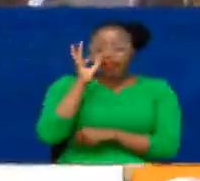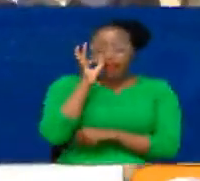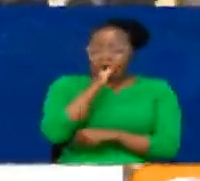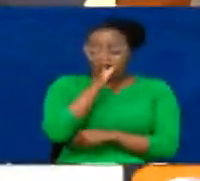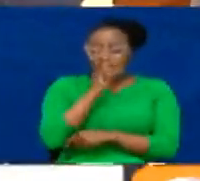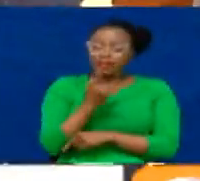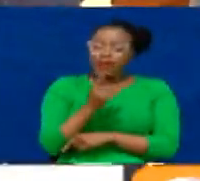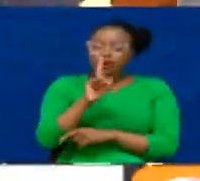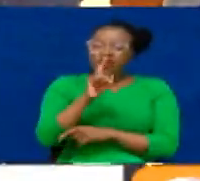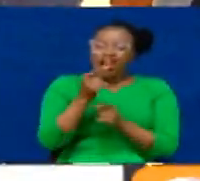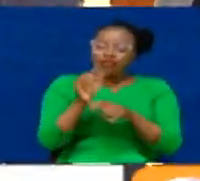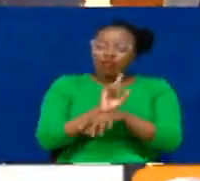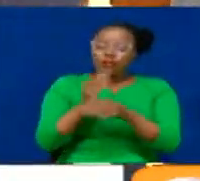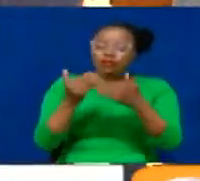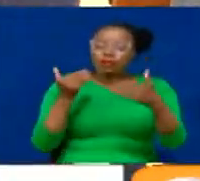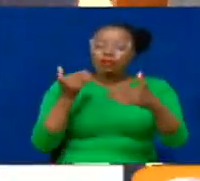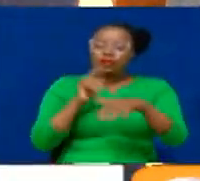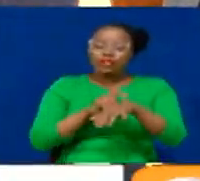1 p.m.